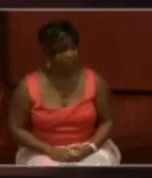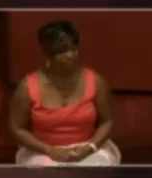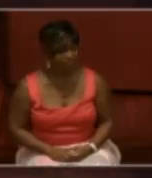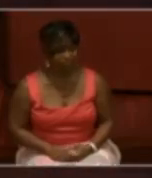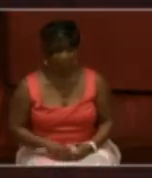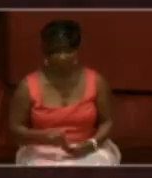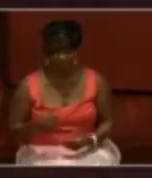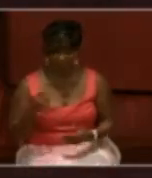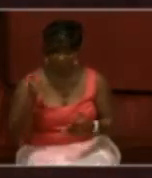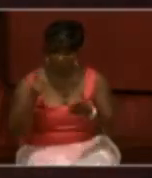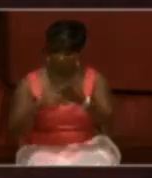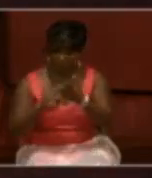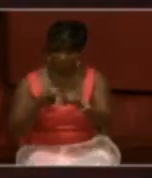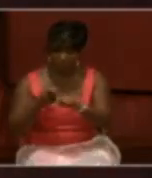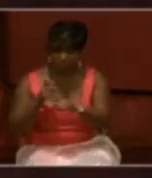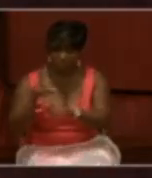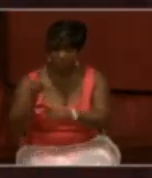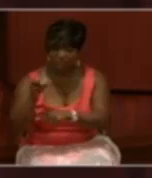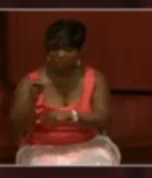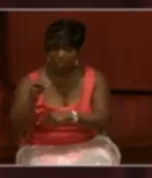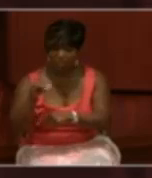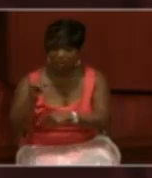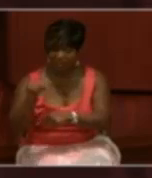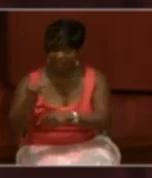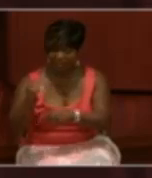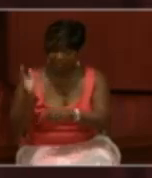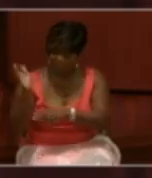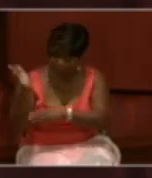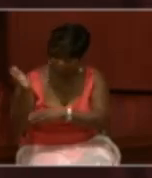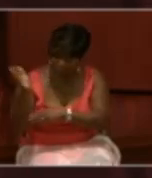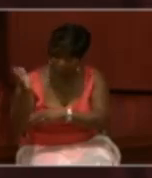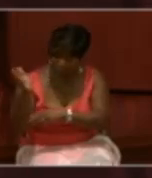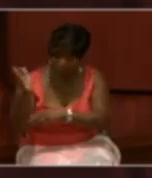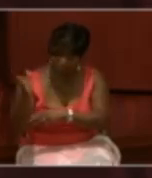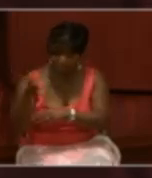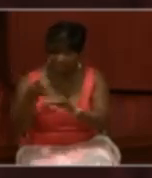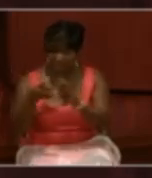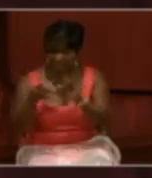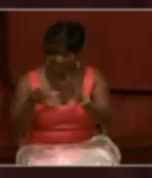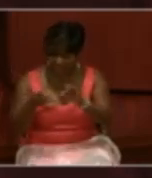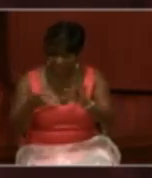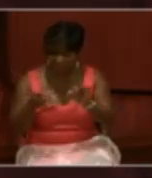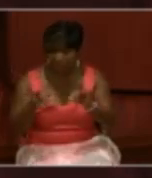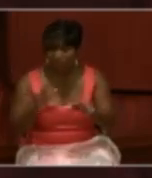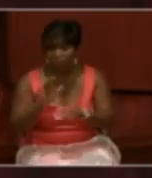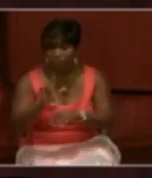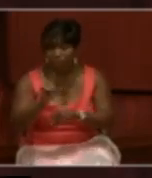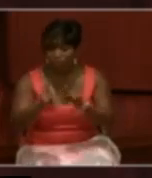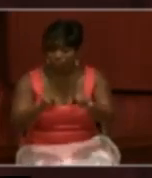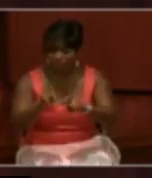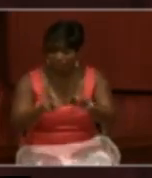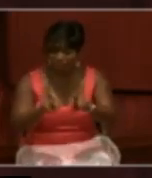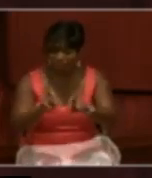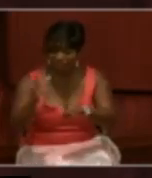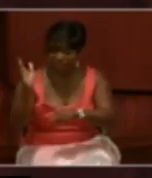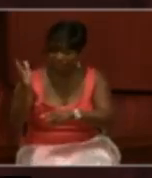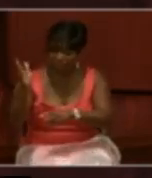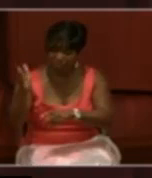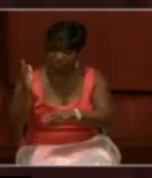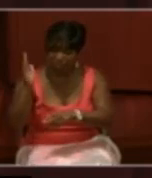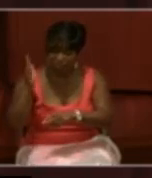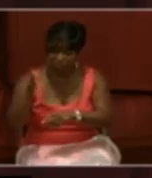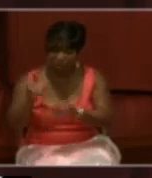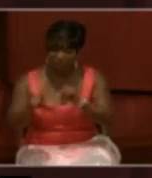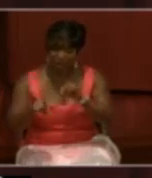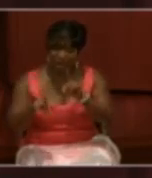As you can see from Damani's talk and his comments on your questions, speakers will be